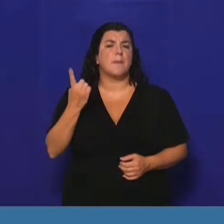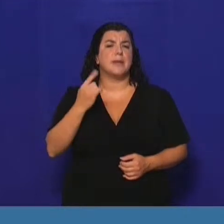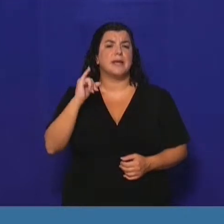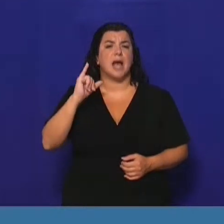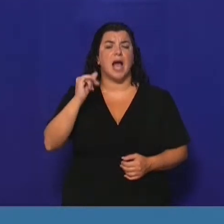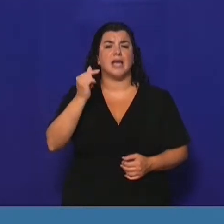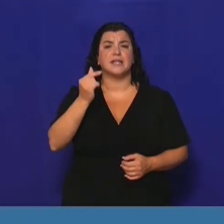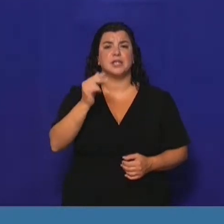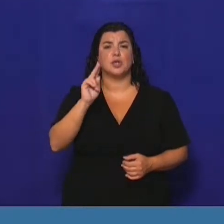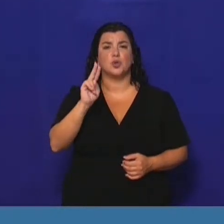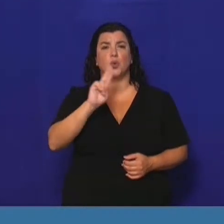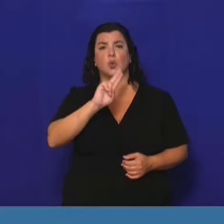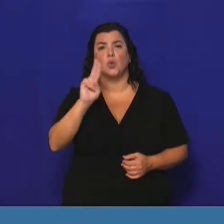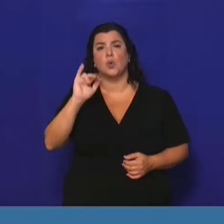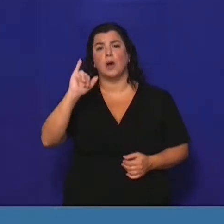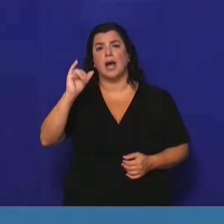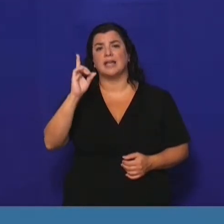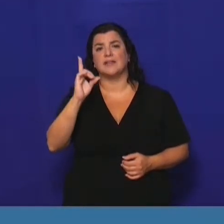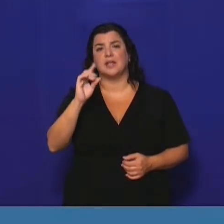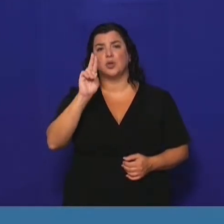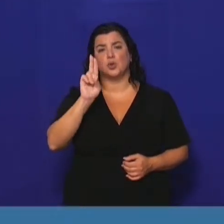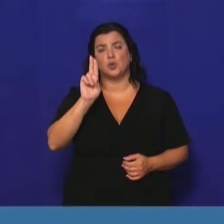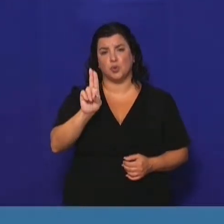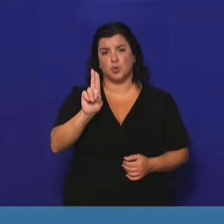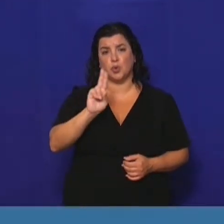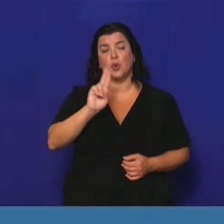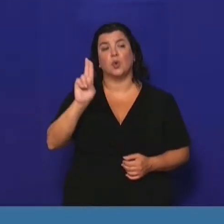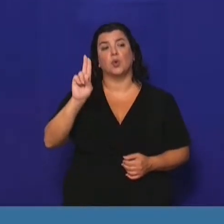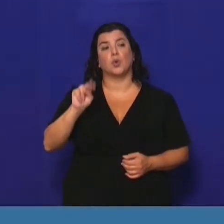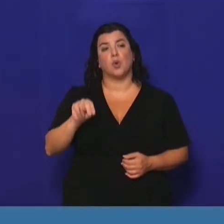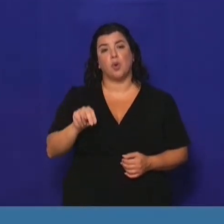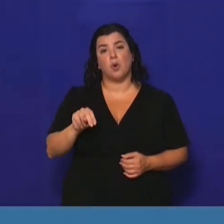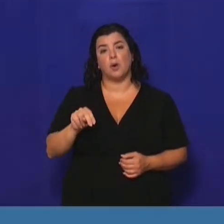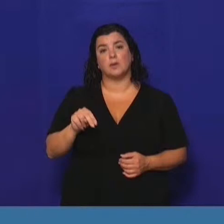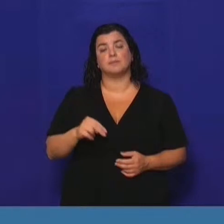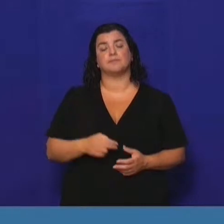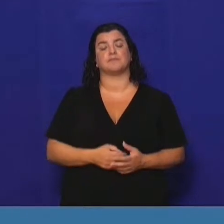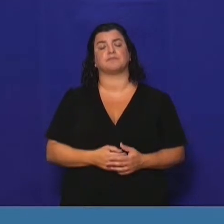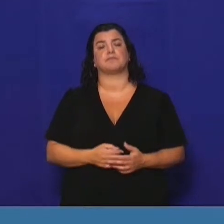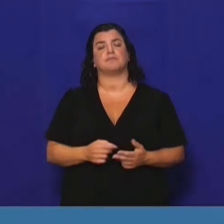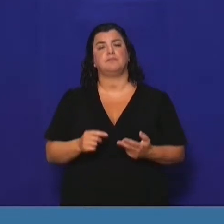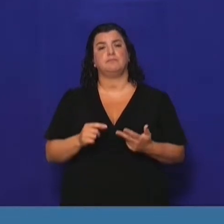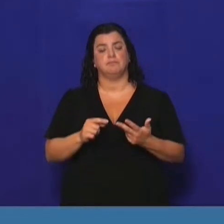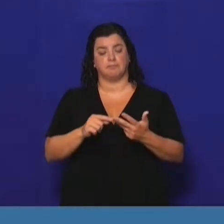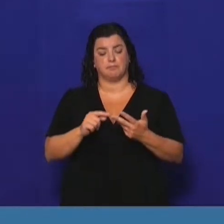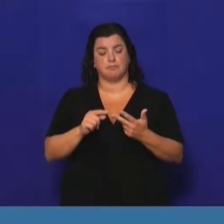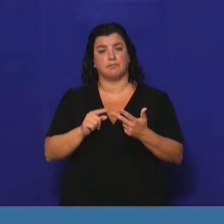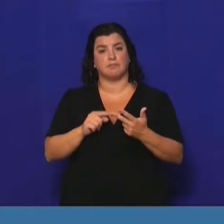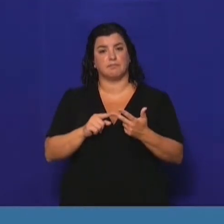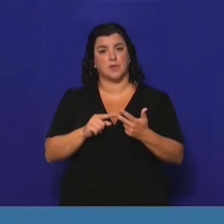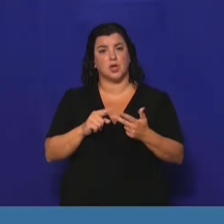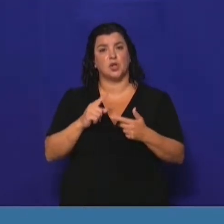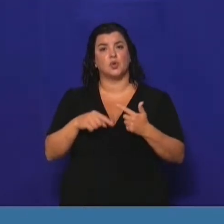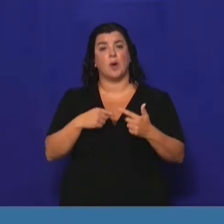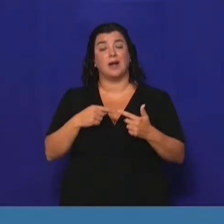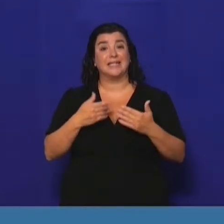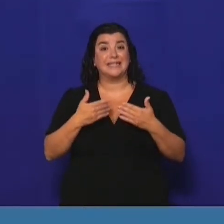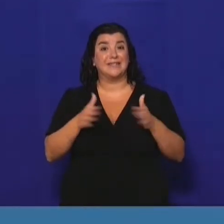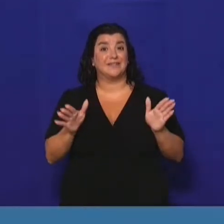l-IDU. Kif ukoll nafu li nsabu ftit jiem biss il-bot mill-ftuħ